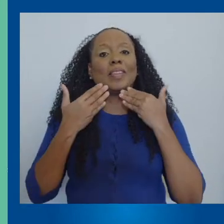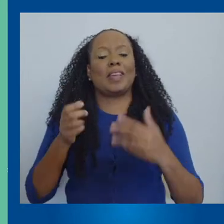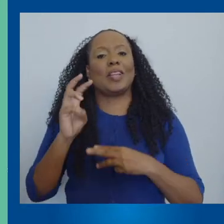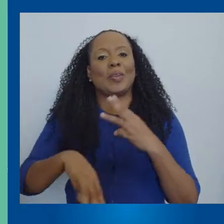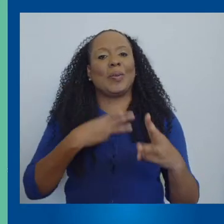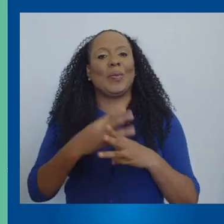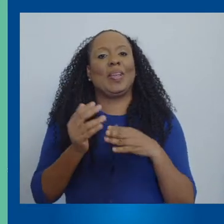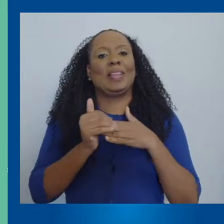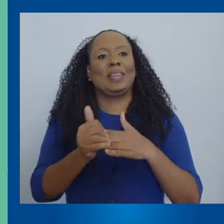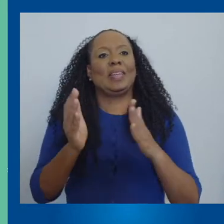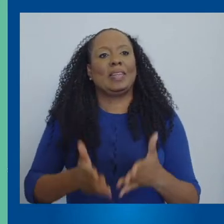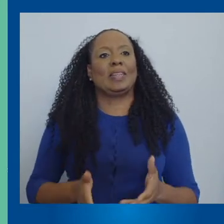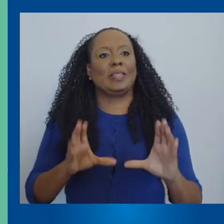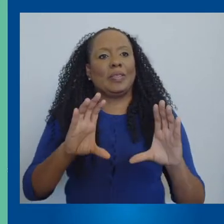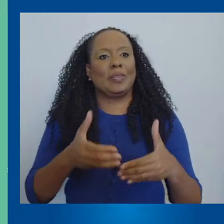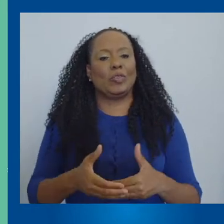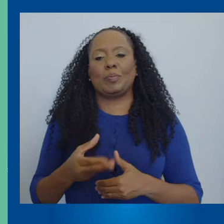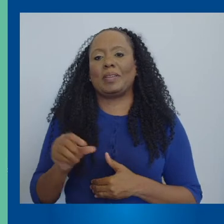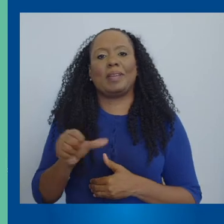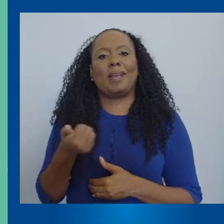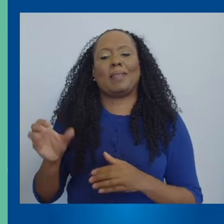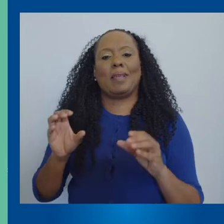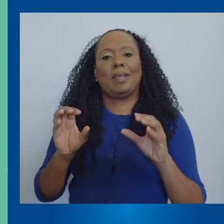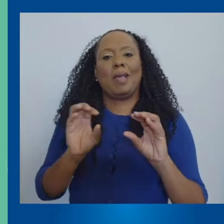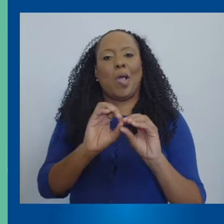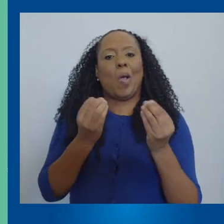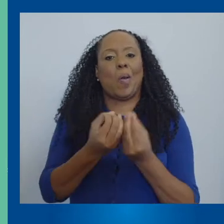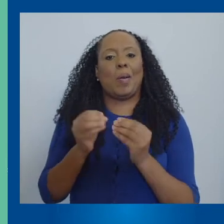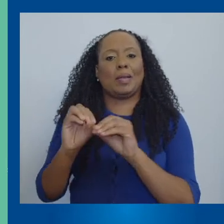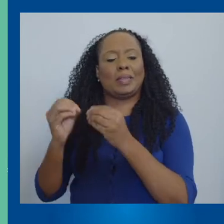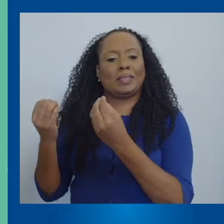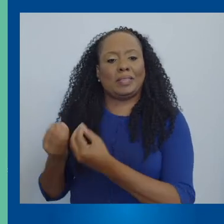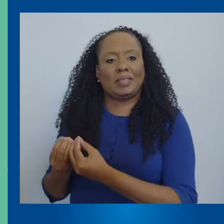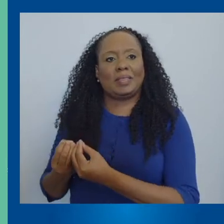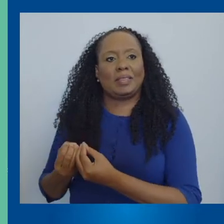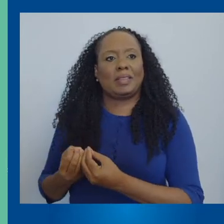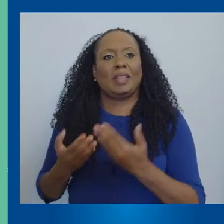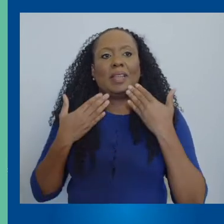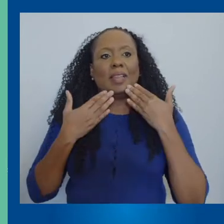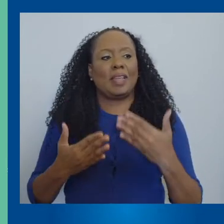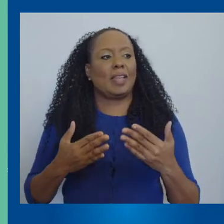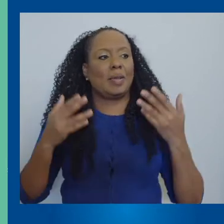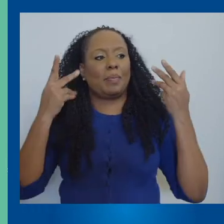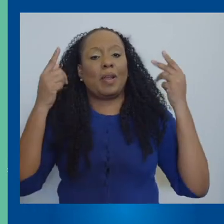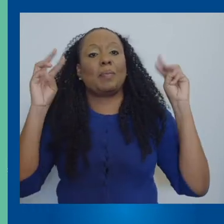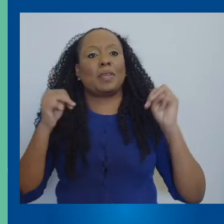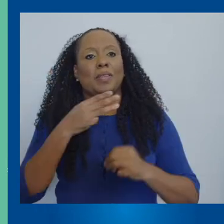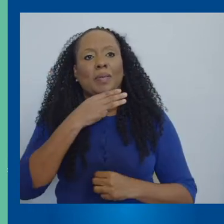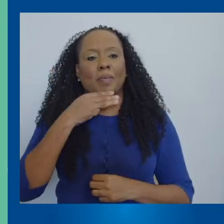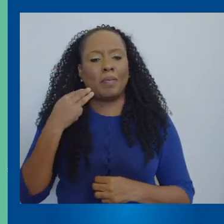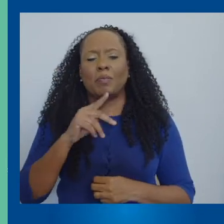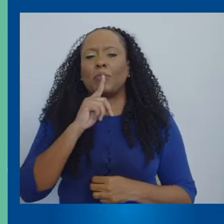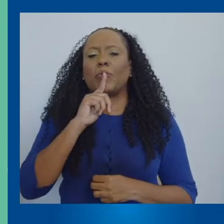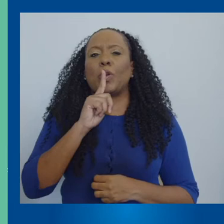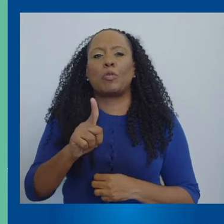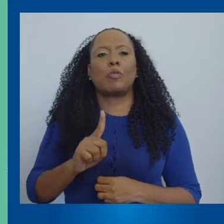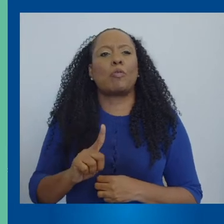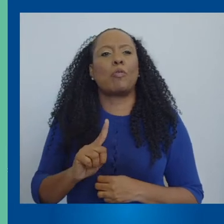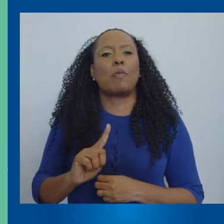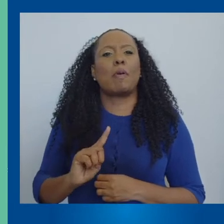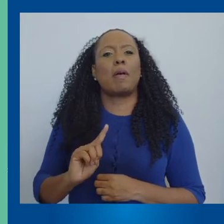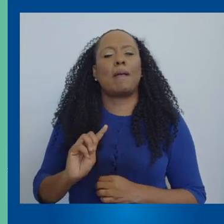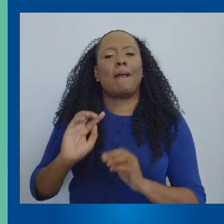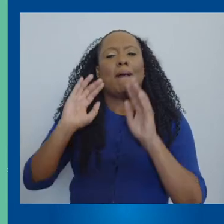Group and the Quadripartite Organizations and Prime Minister Motley for bringing attention to this